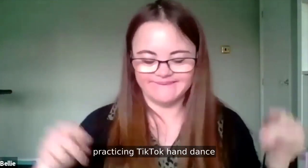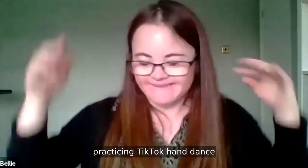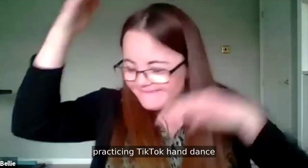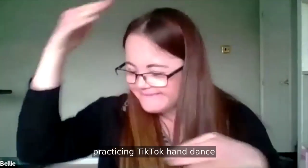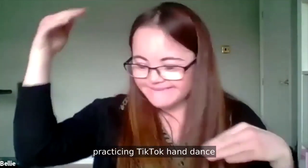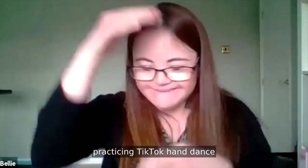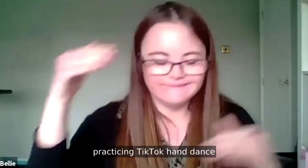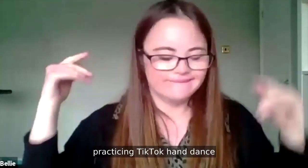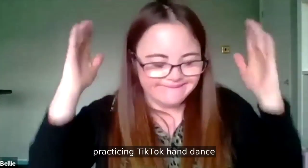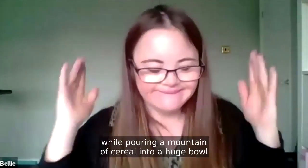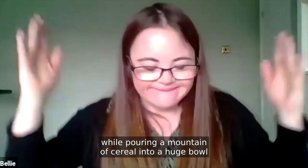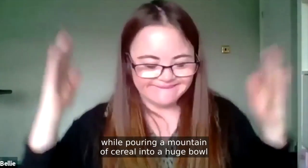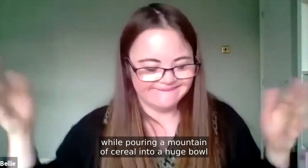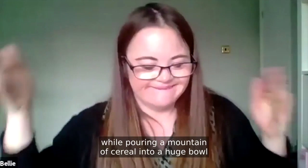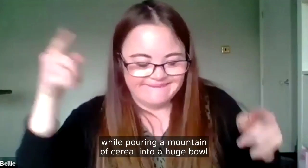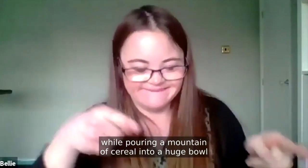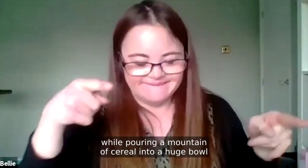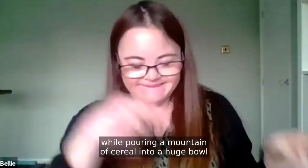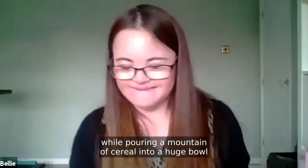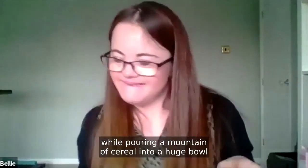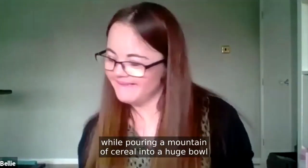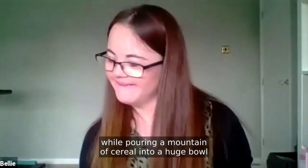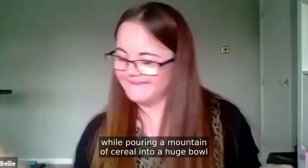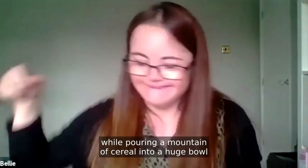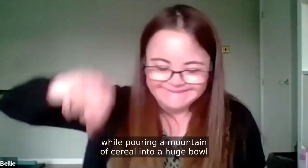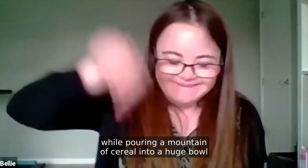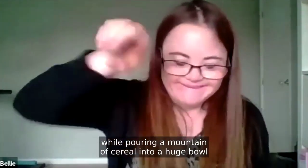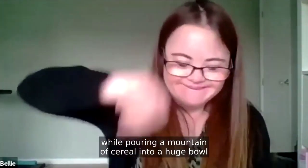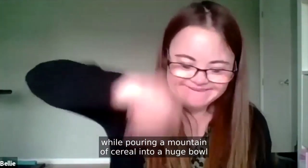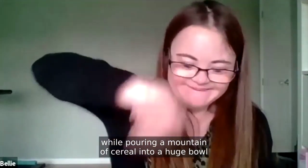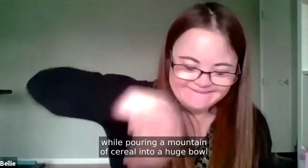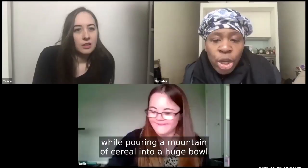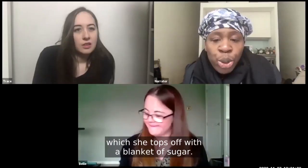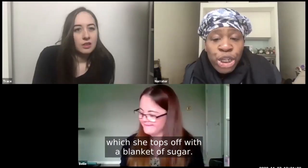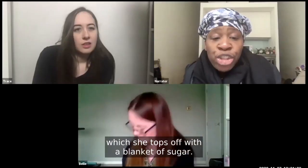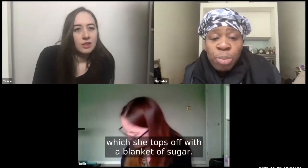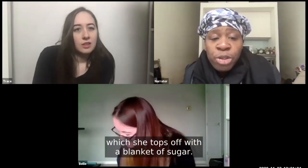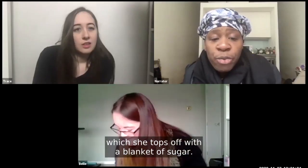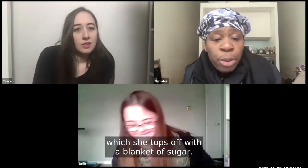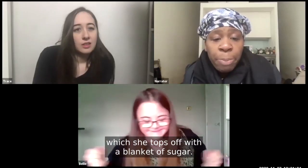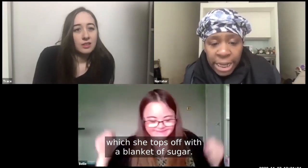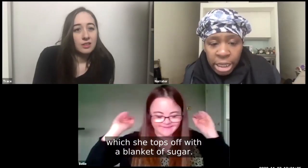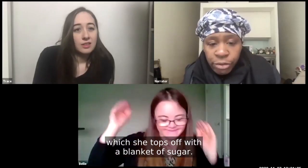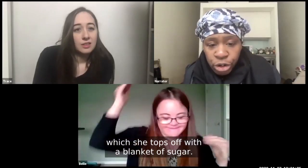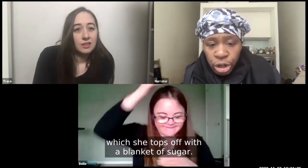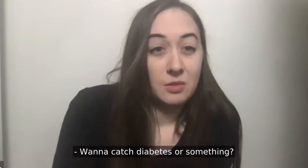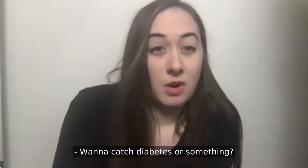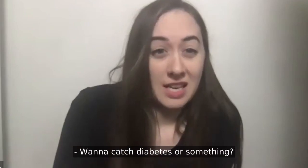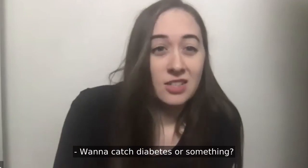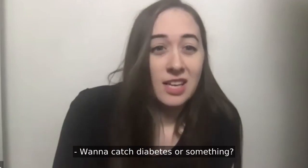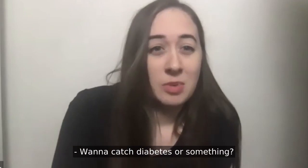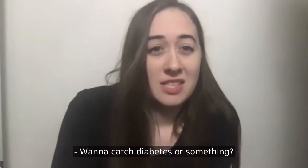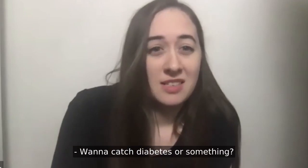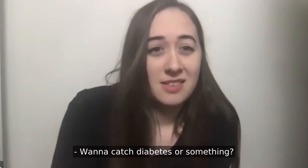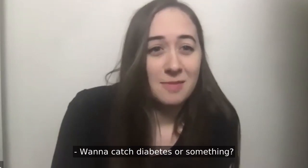TikTok hand dance while pouring a mountain of cereal onto a huge bowl, which she tops off with a blanket of sugar. Want to